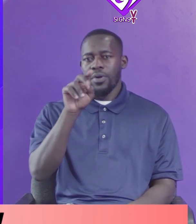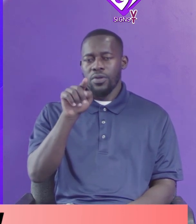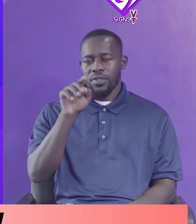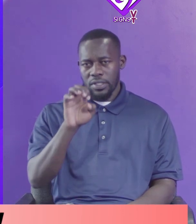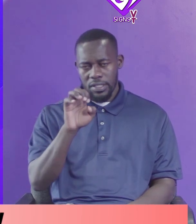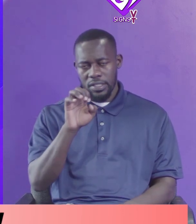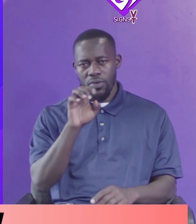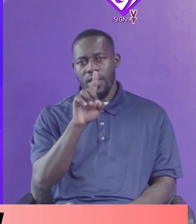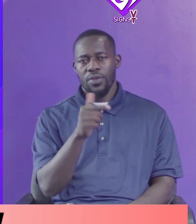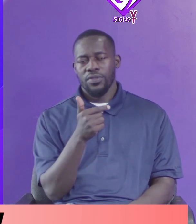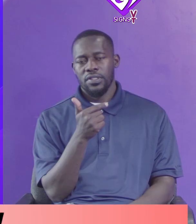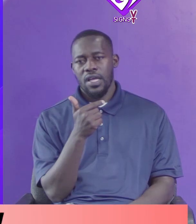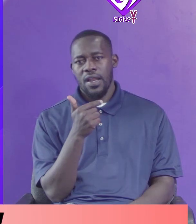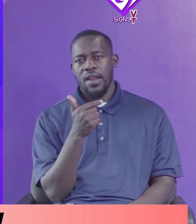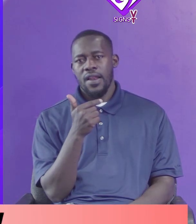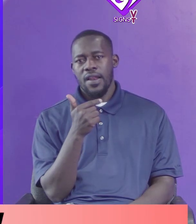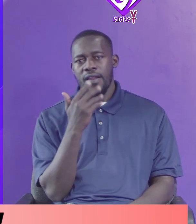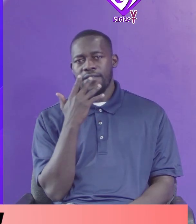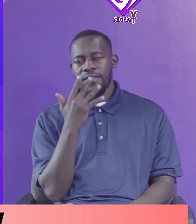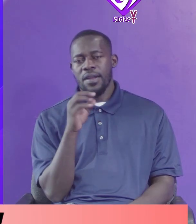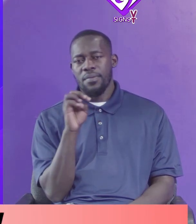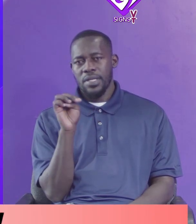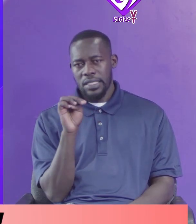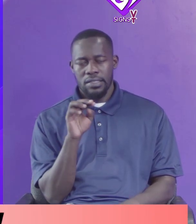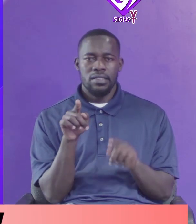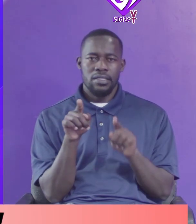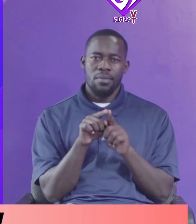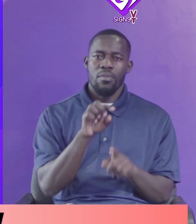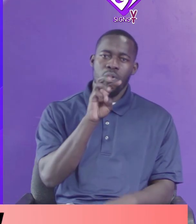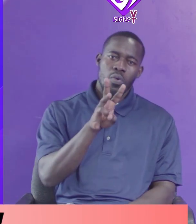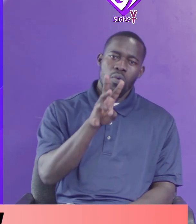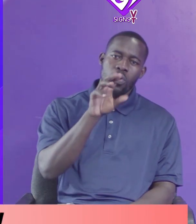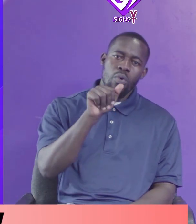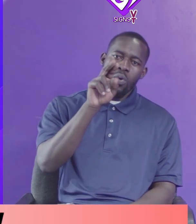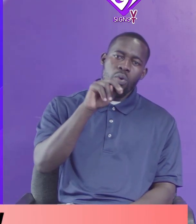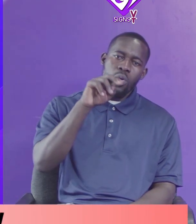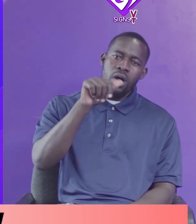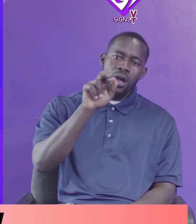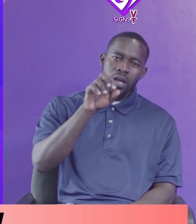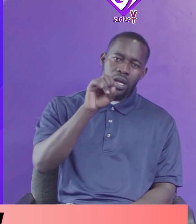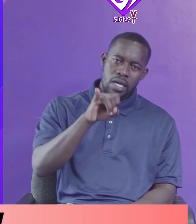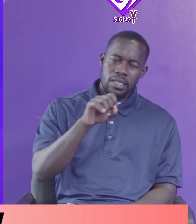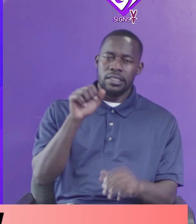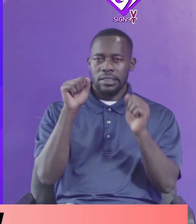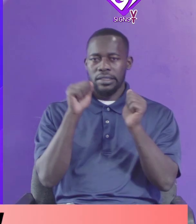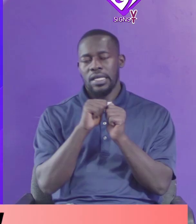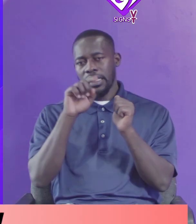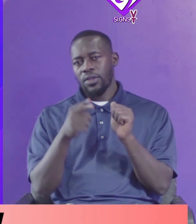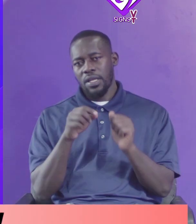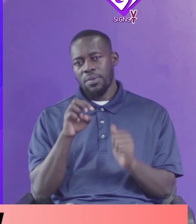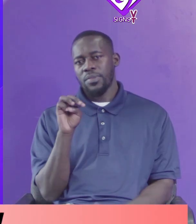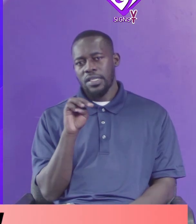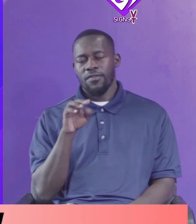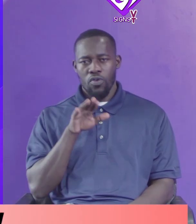race, and also we had Sarah Wangari in the 10,000 meters marathon for women, and also we had